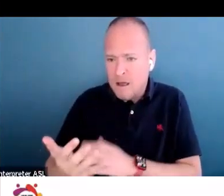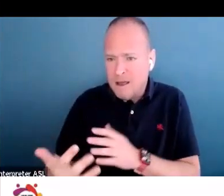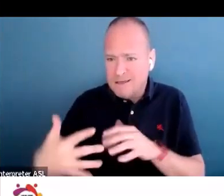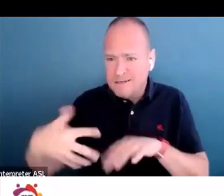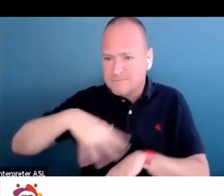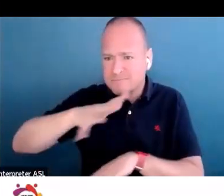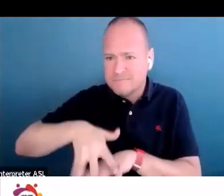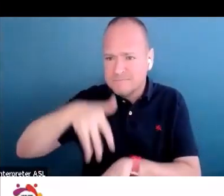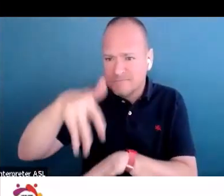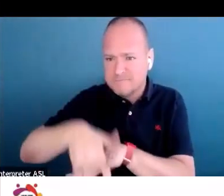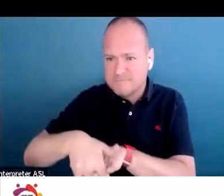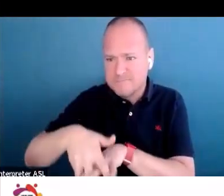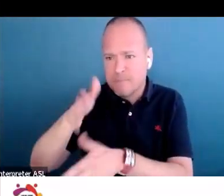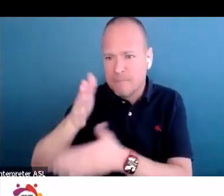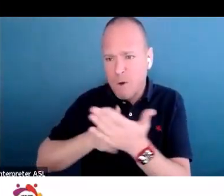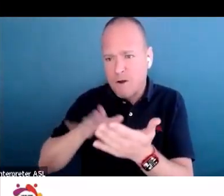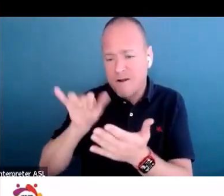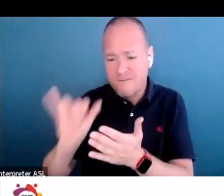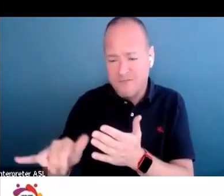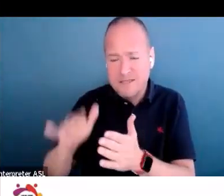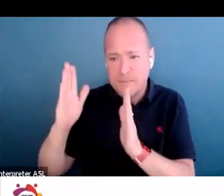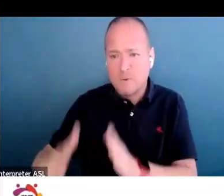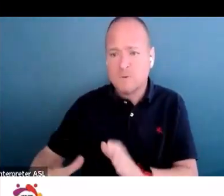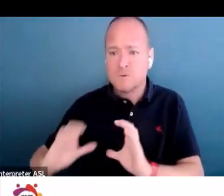this person's communication system.